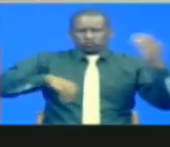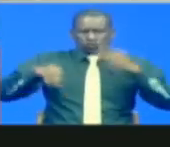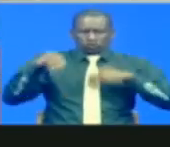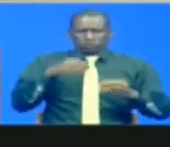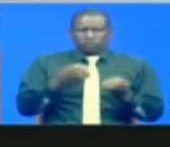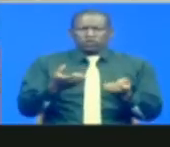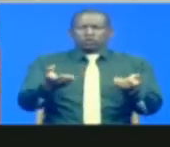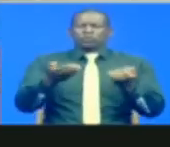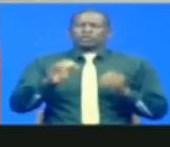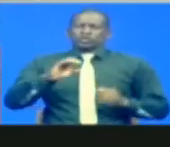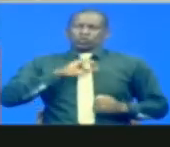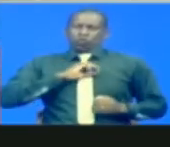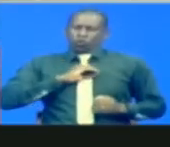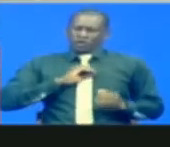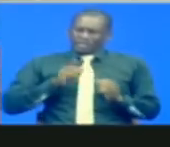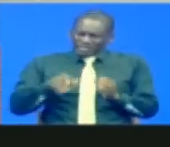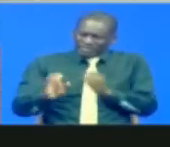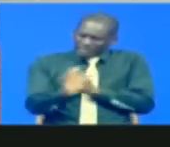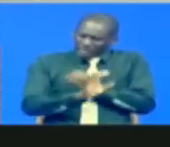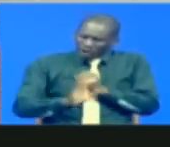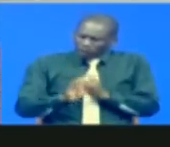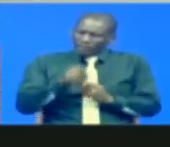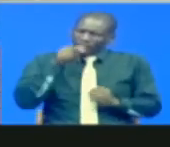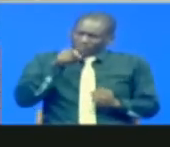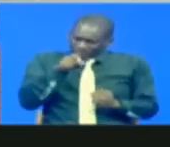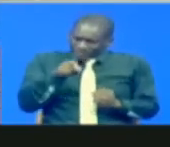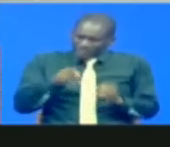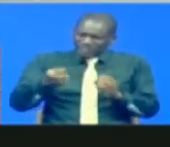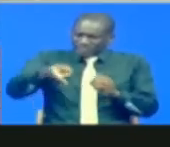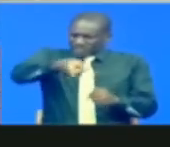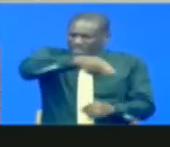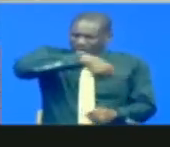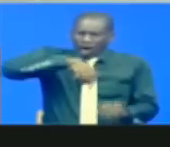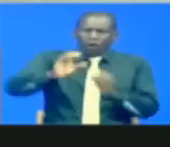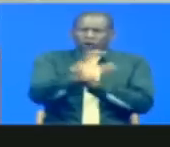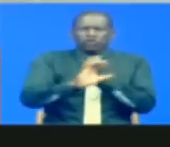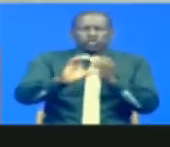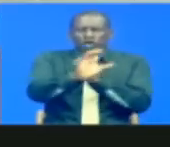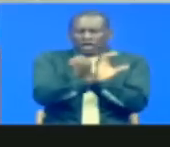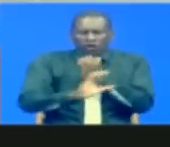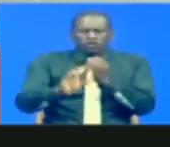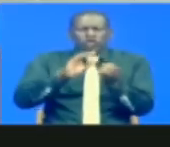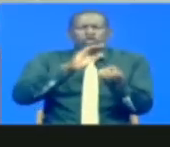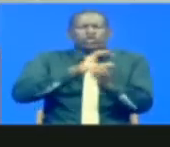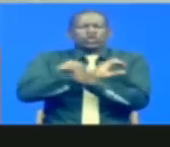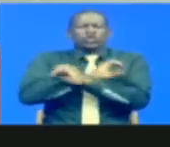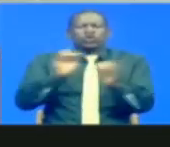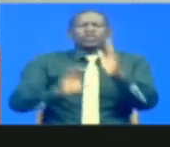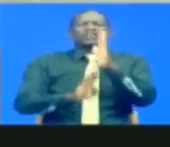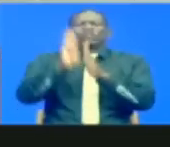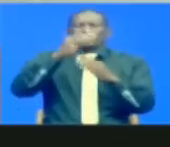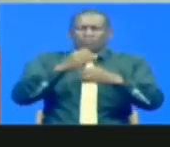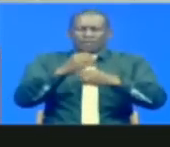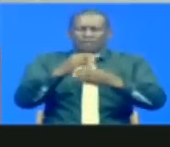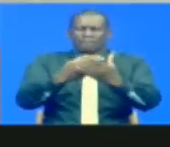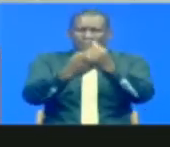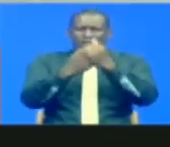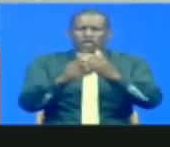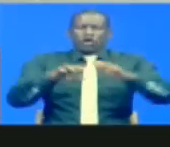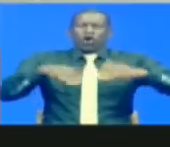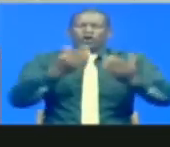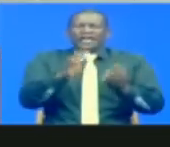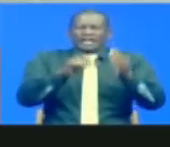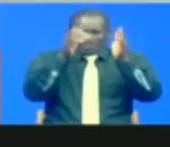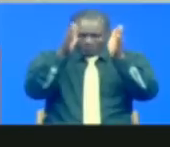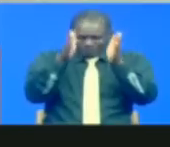this country. This is our own country. Nobody, not the development partners or any other